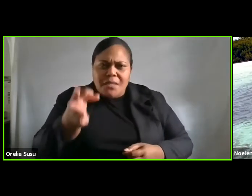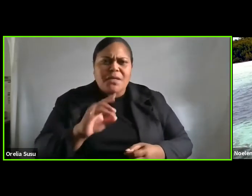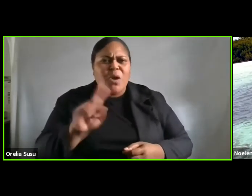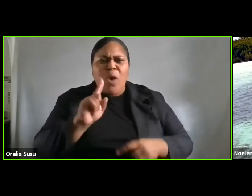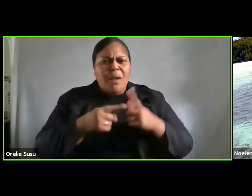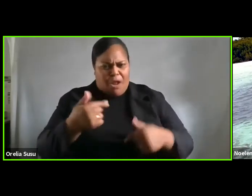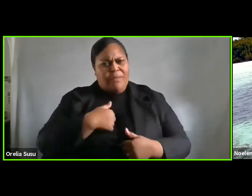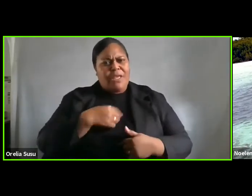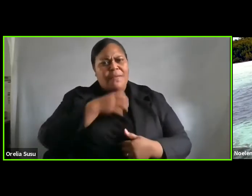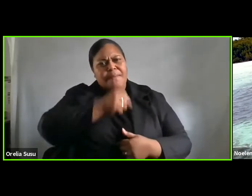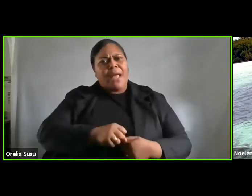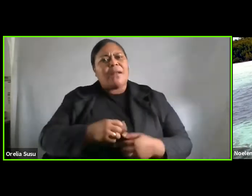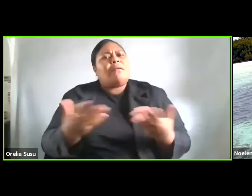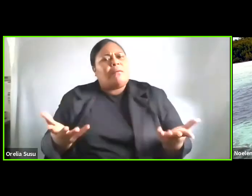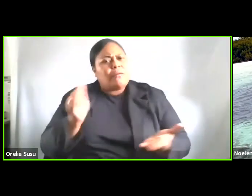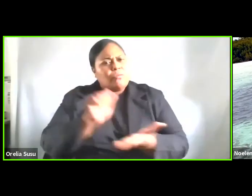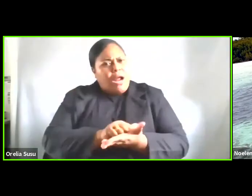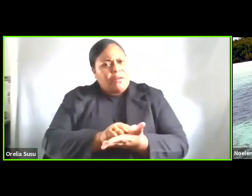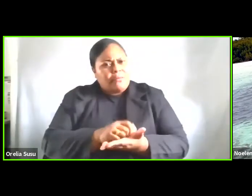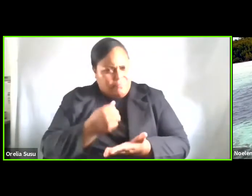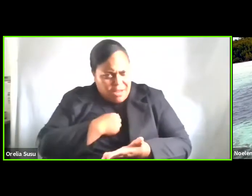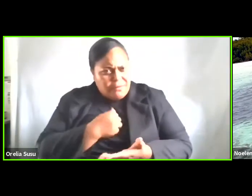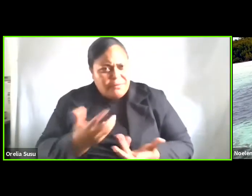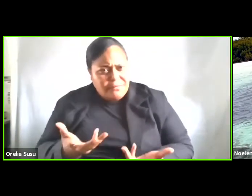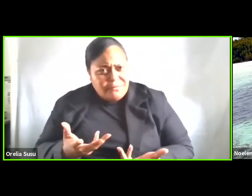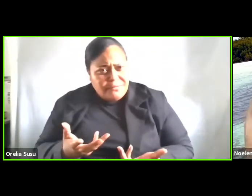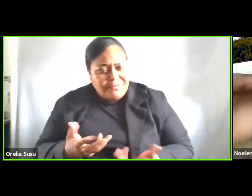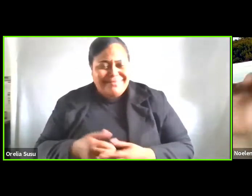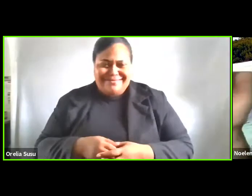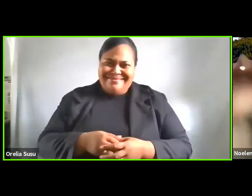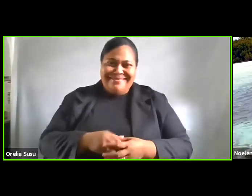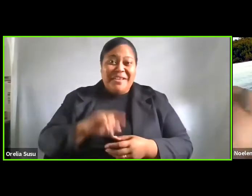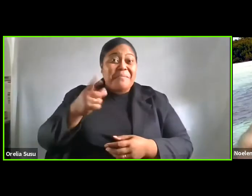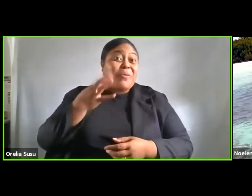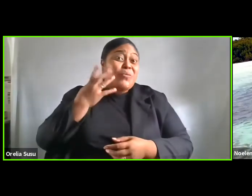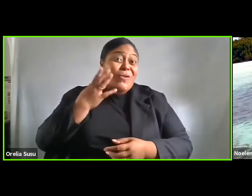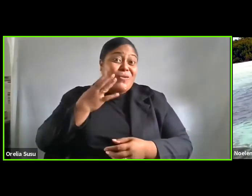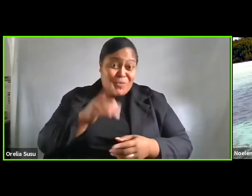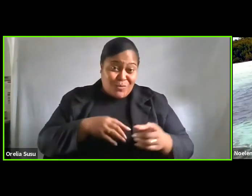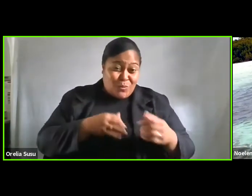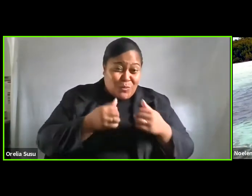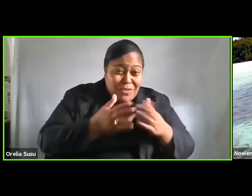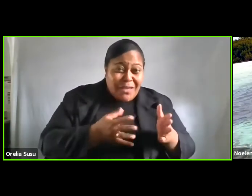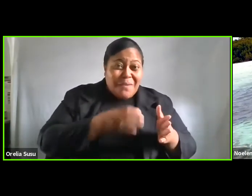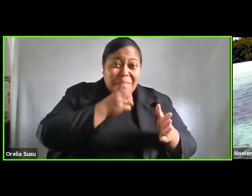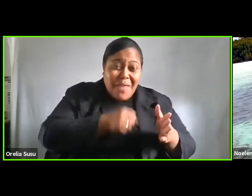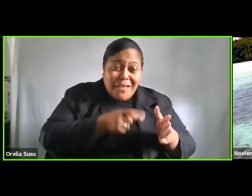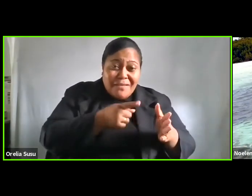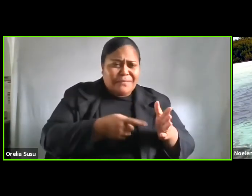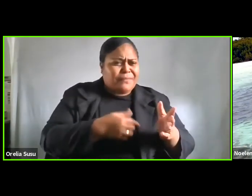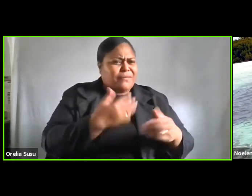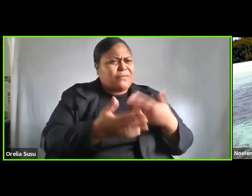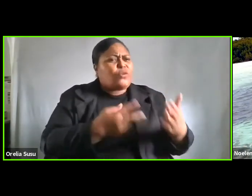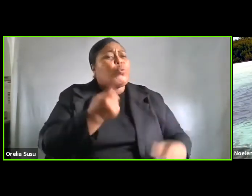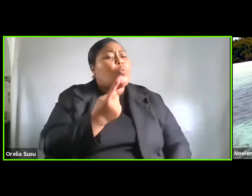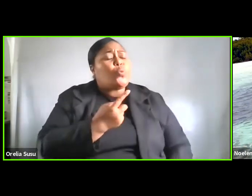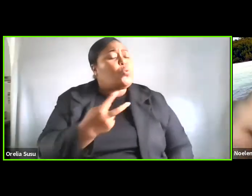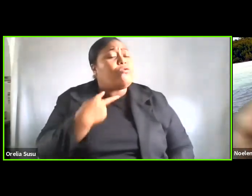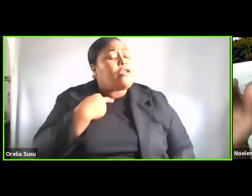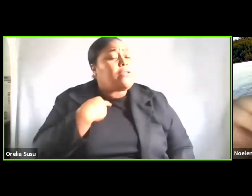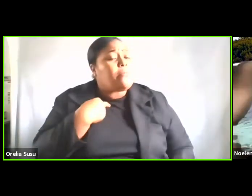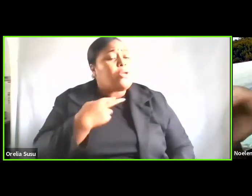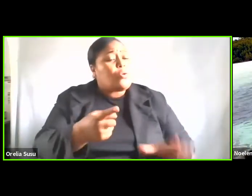you start to go into that and to talk to men about who it is who who are who are the victims of rape and